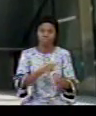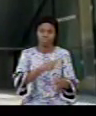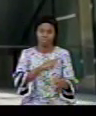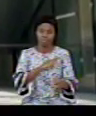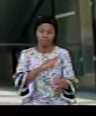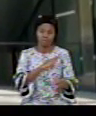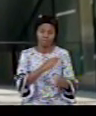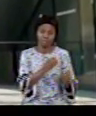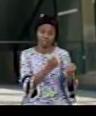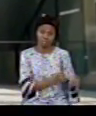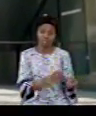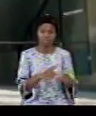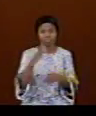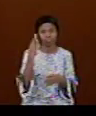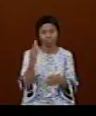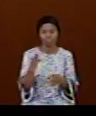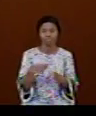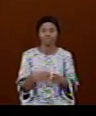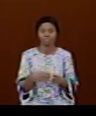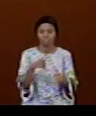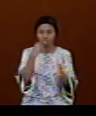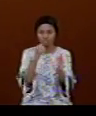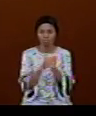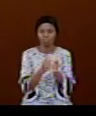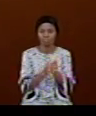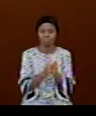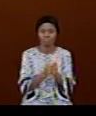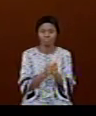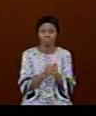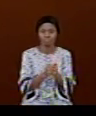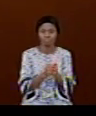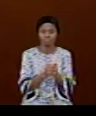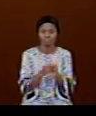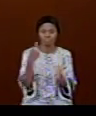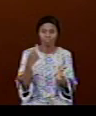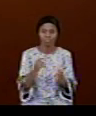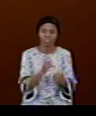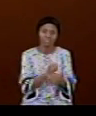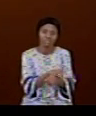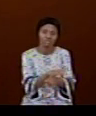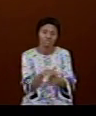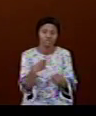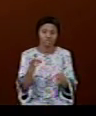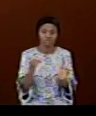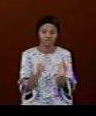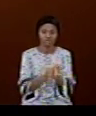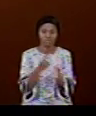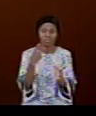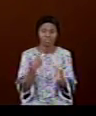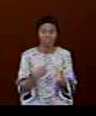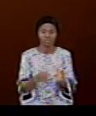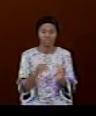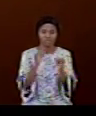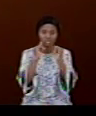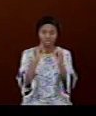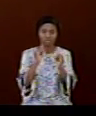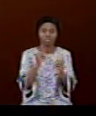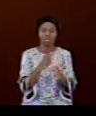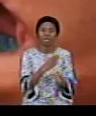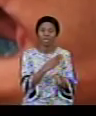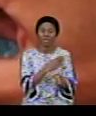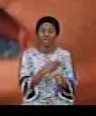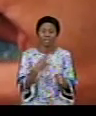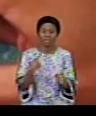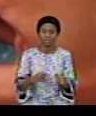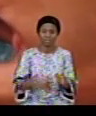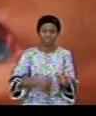same because of the way God accept me to be faithful then the influence of the destruction from the passion from that